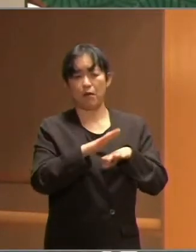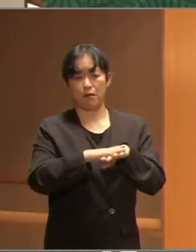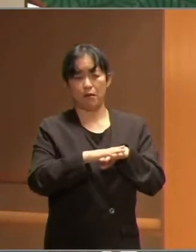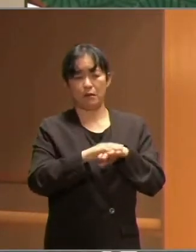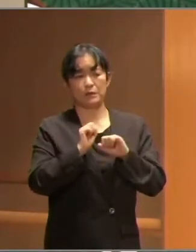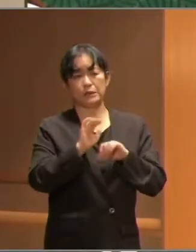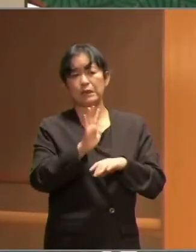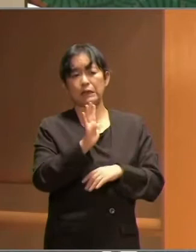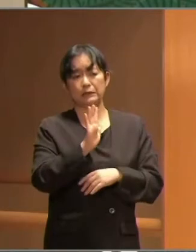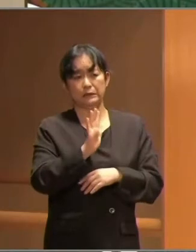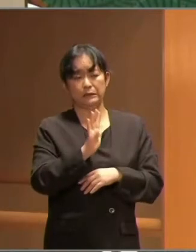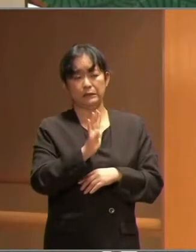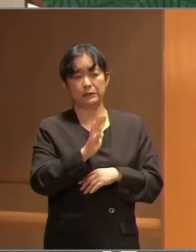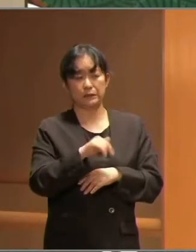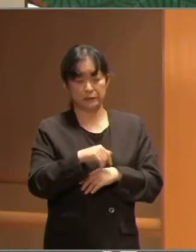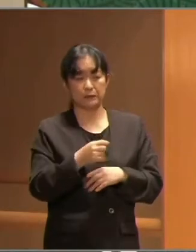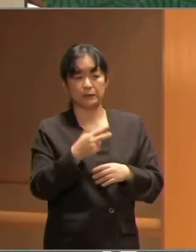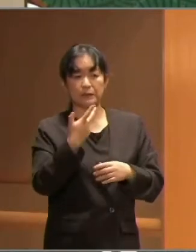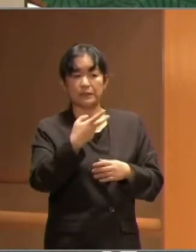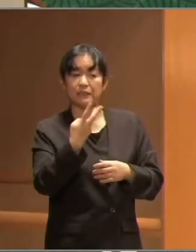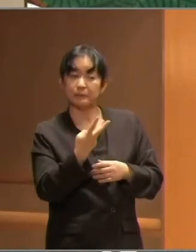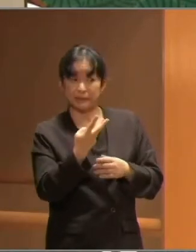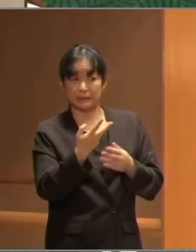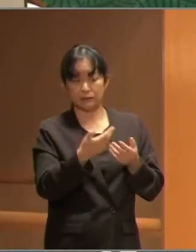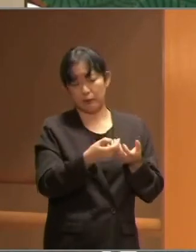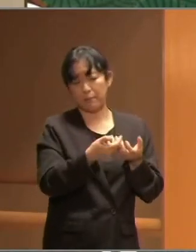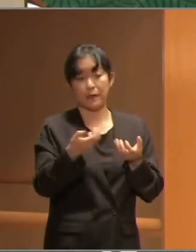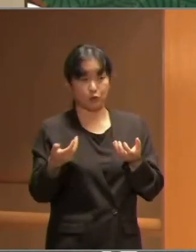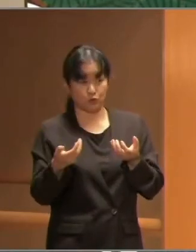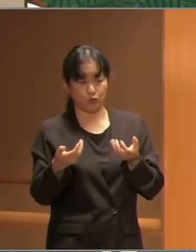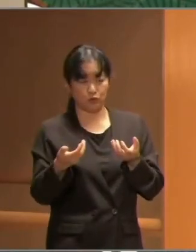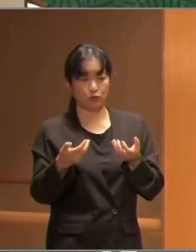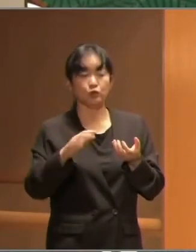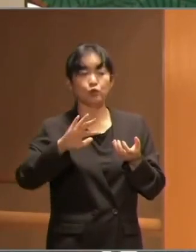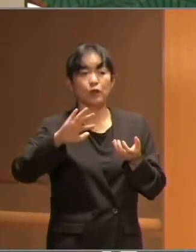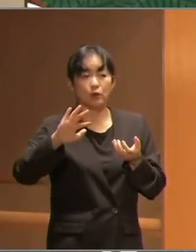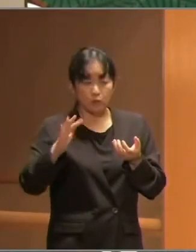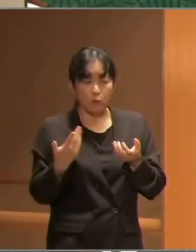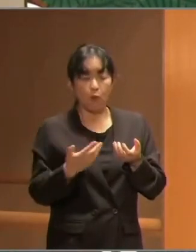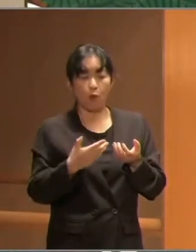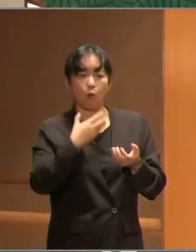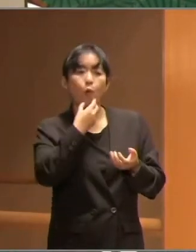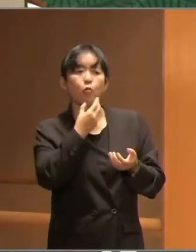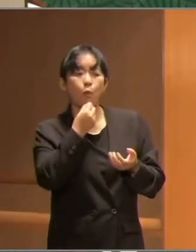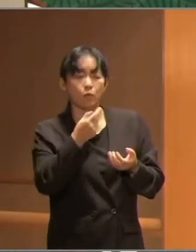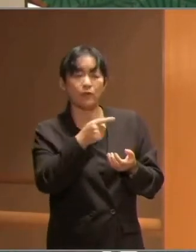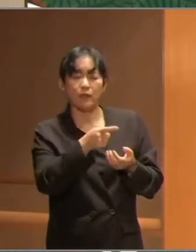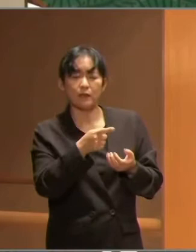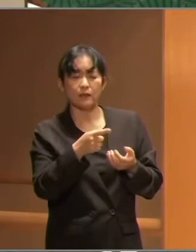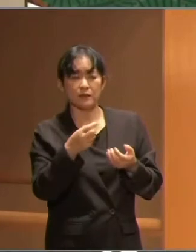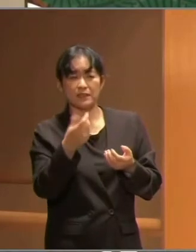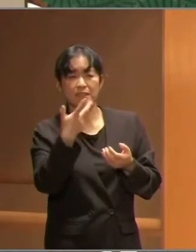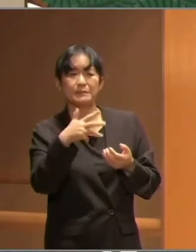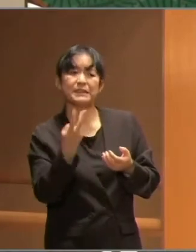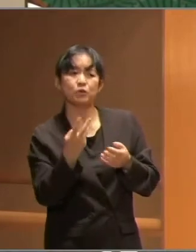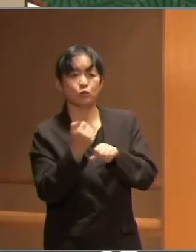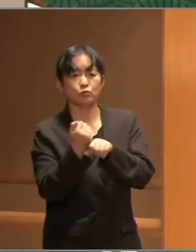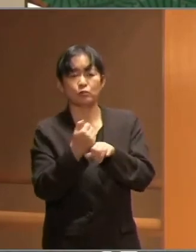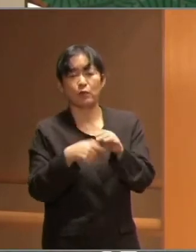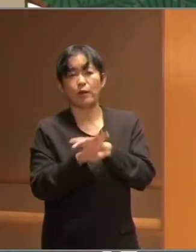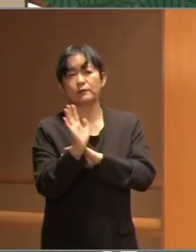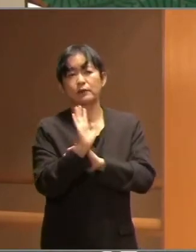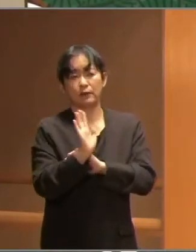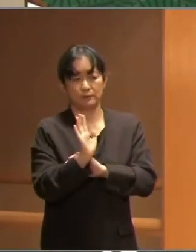So now I don't say this is a defect, because it's not an intention